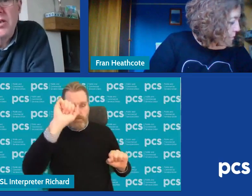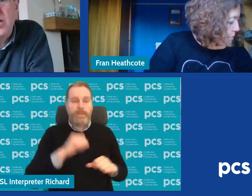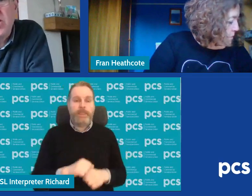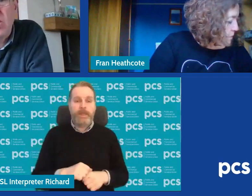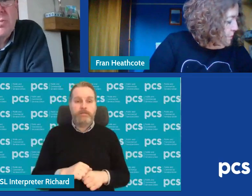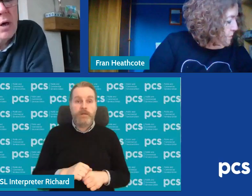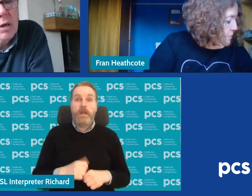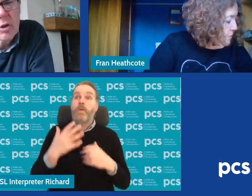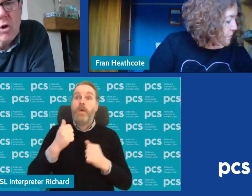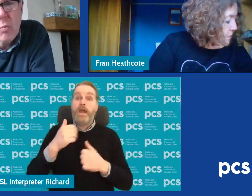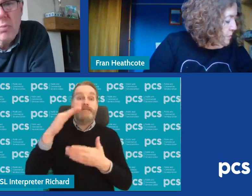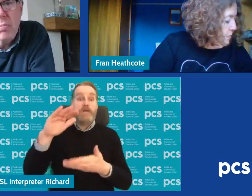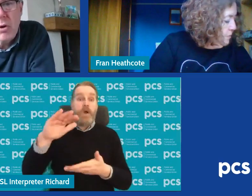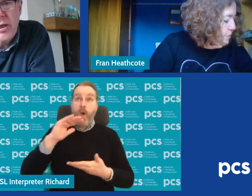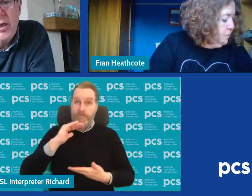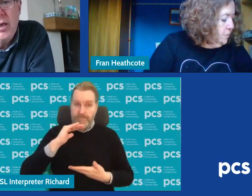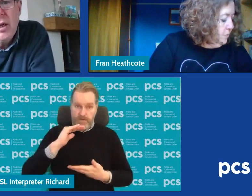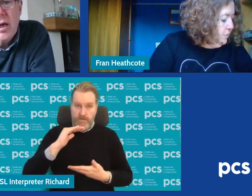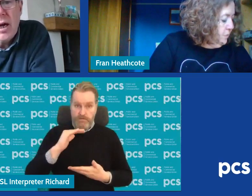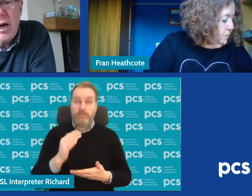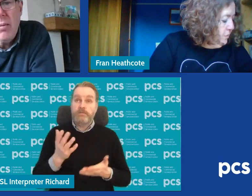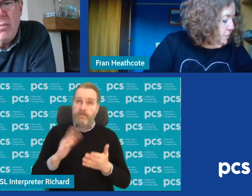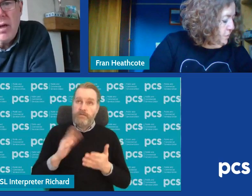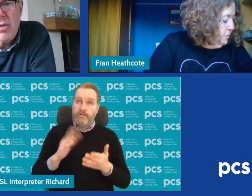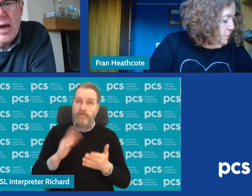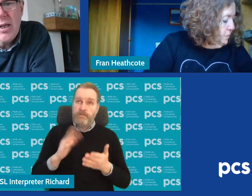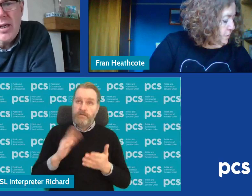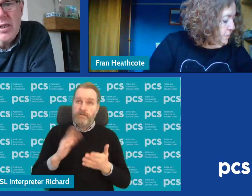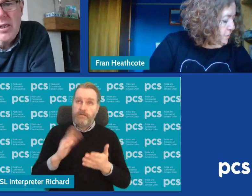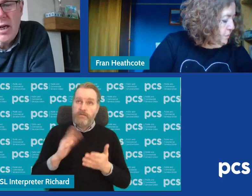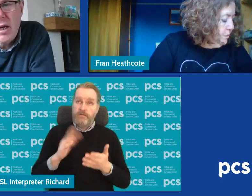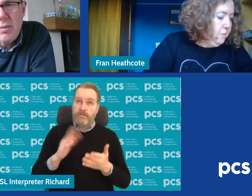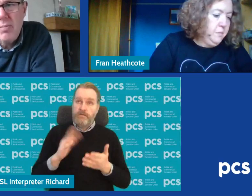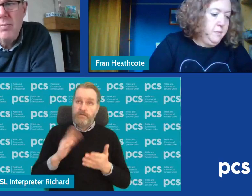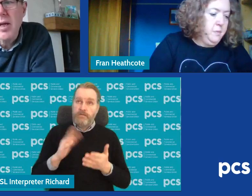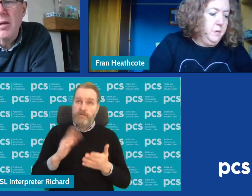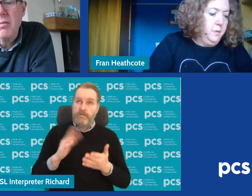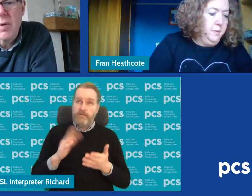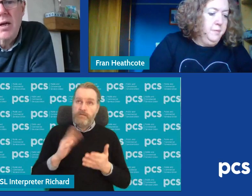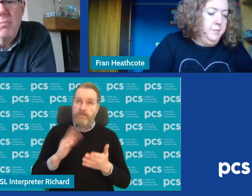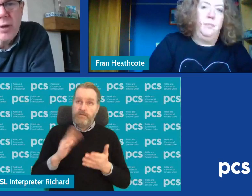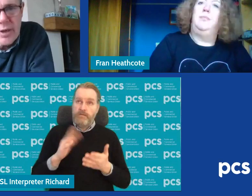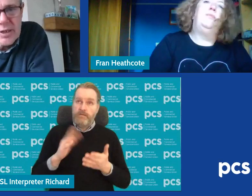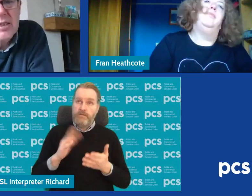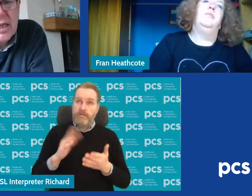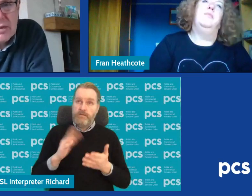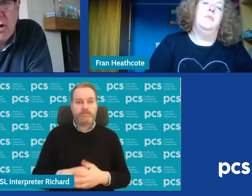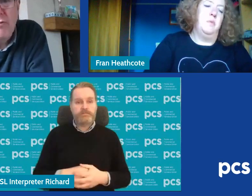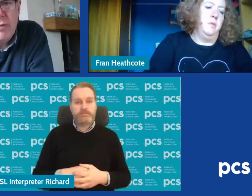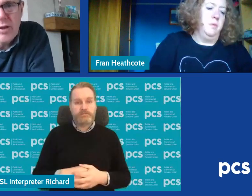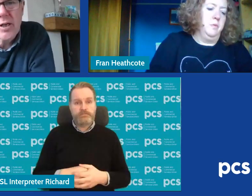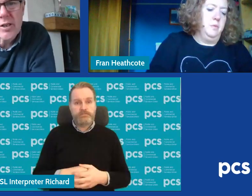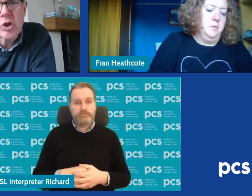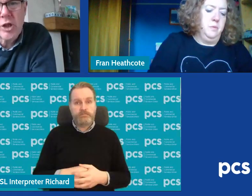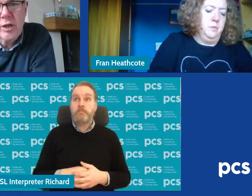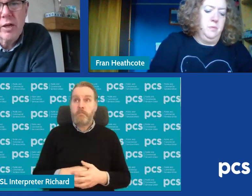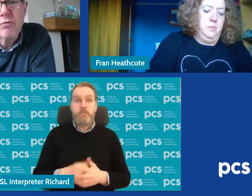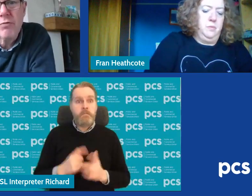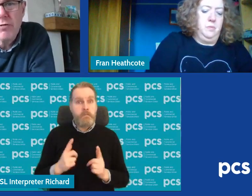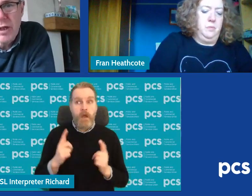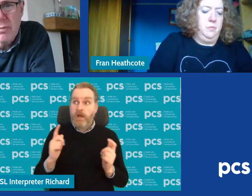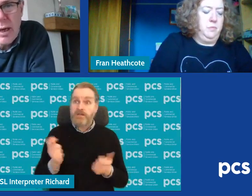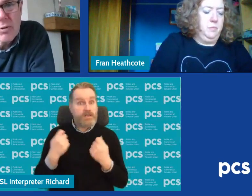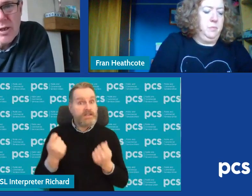offer in the Scottish Parliament corporate body that is a pretty successful offer that has